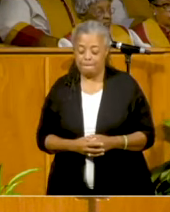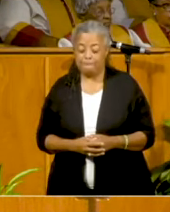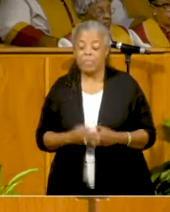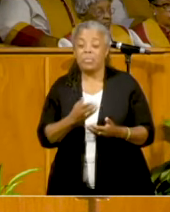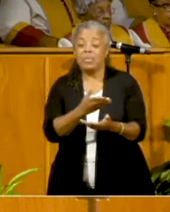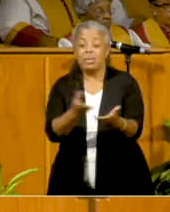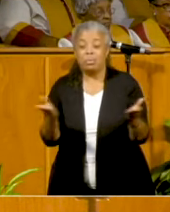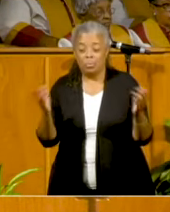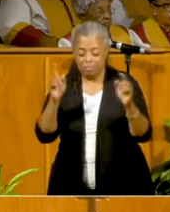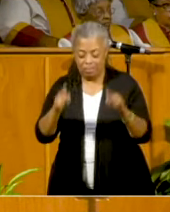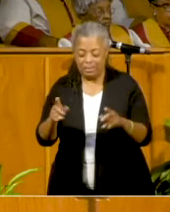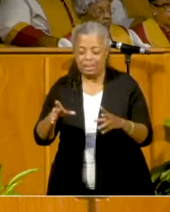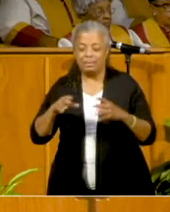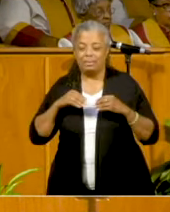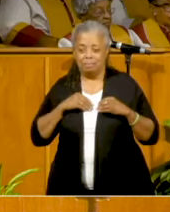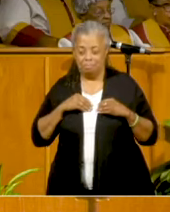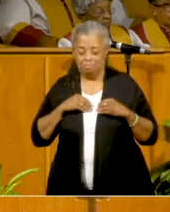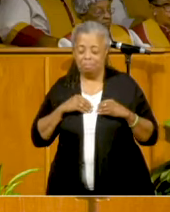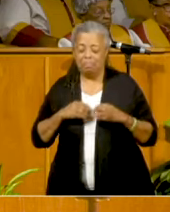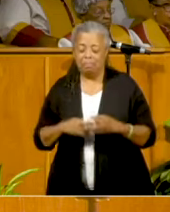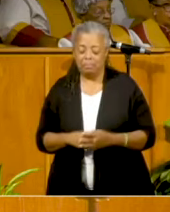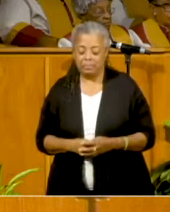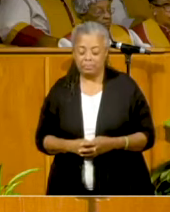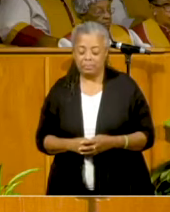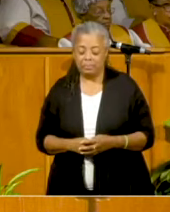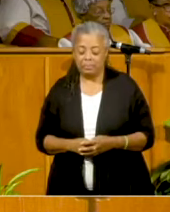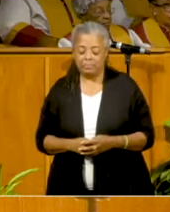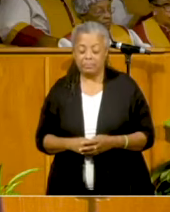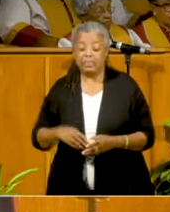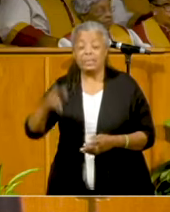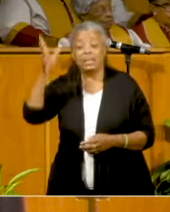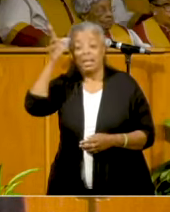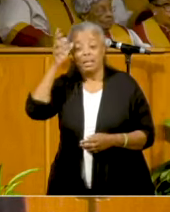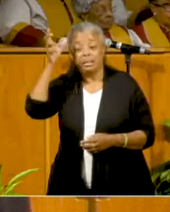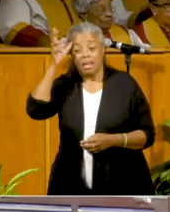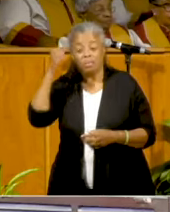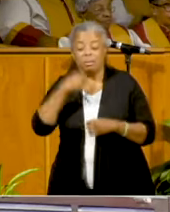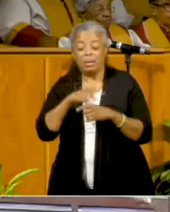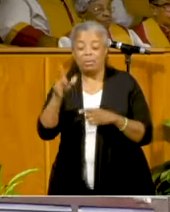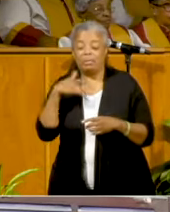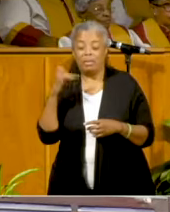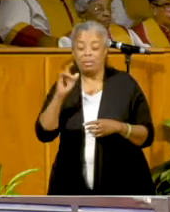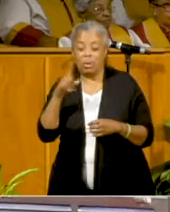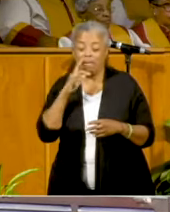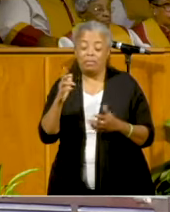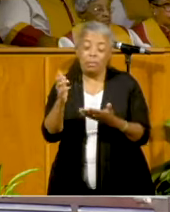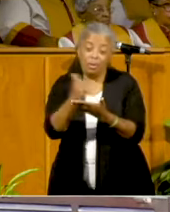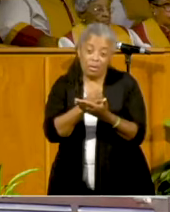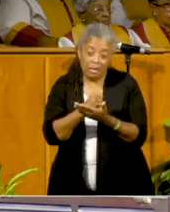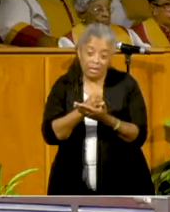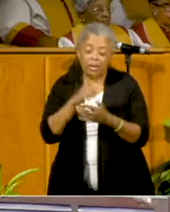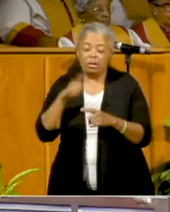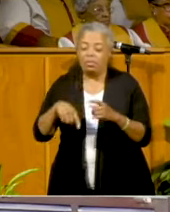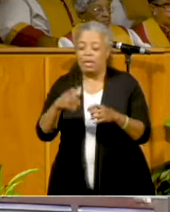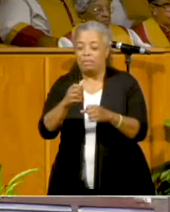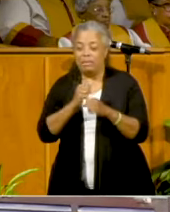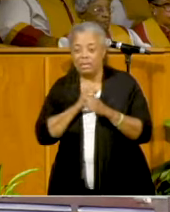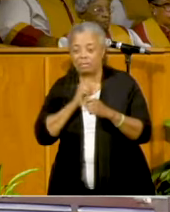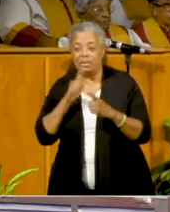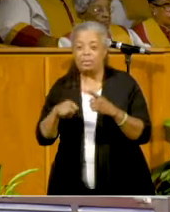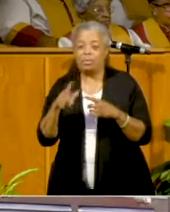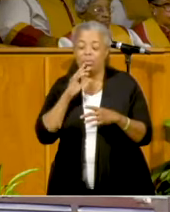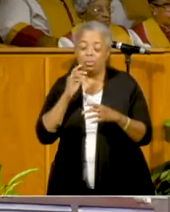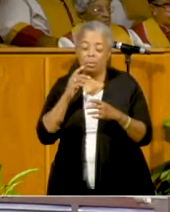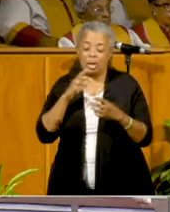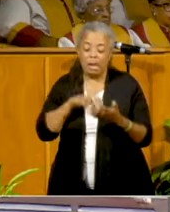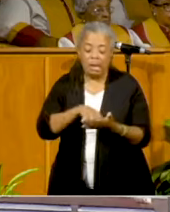You have to accept it. The devil will make you feel like you have to earn it, that you can't receive it until you've wrestled